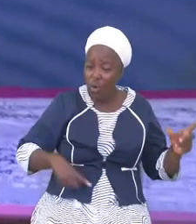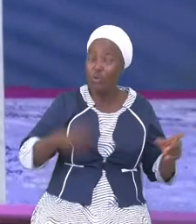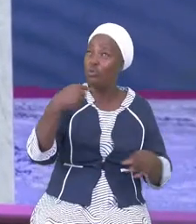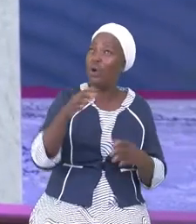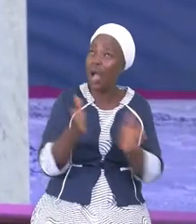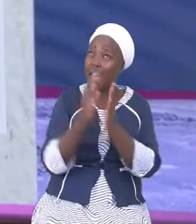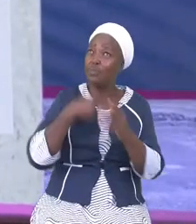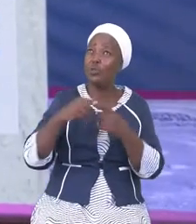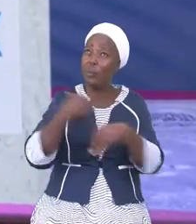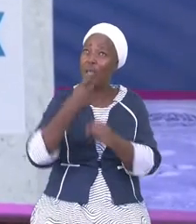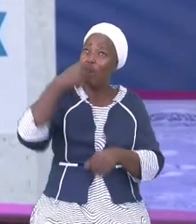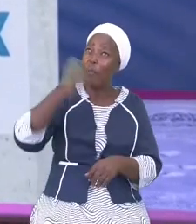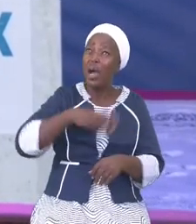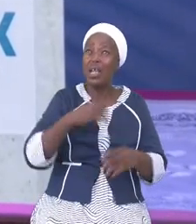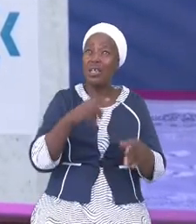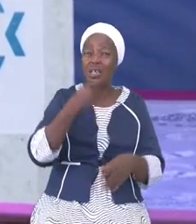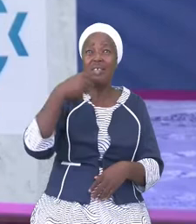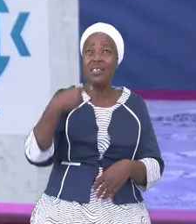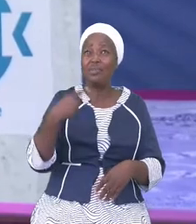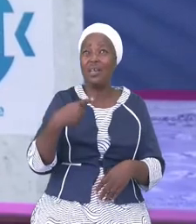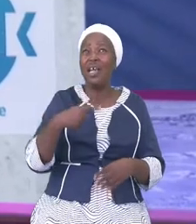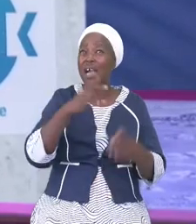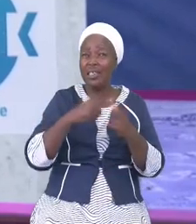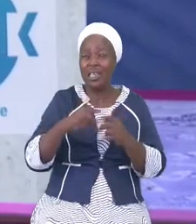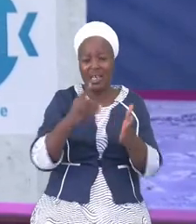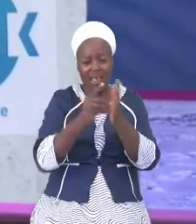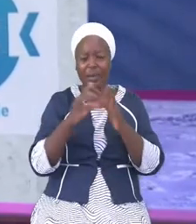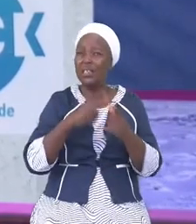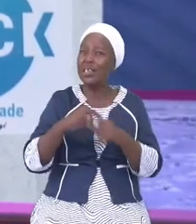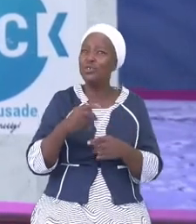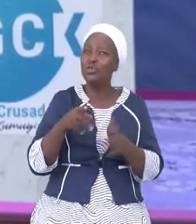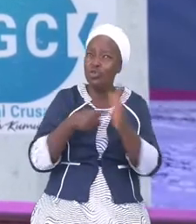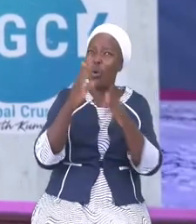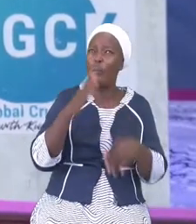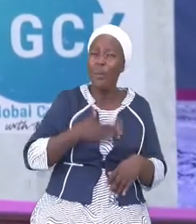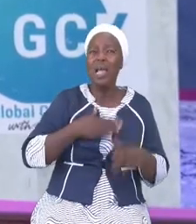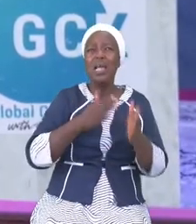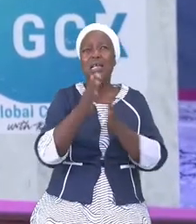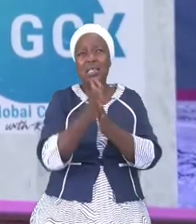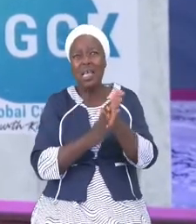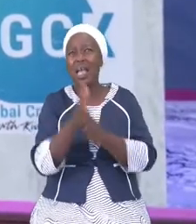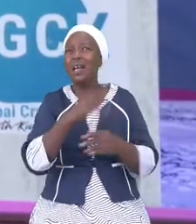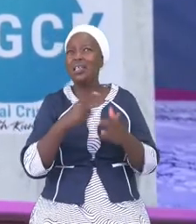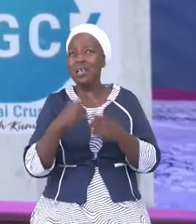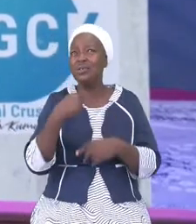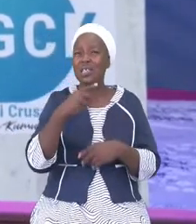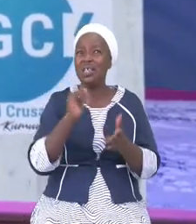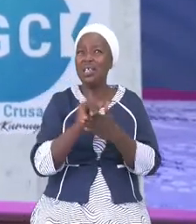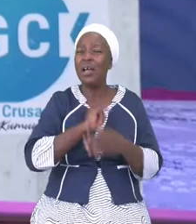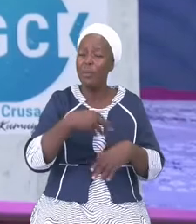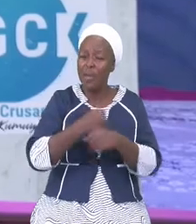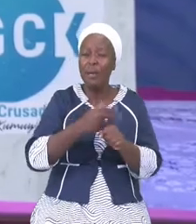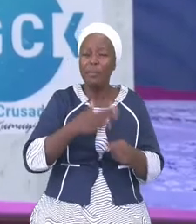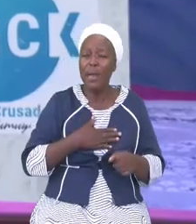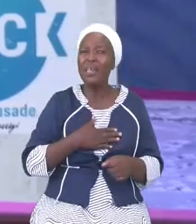make a command, a demand, and you tell me to express my desire, and you tell me to make the decree. Here